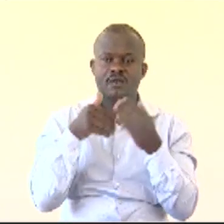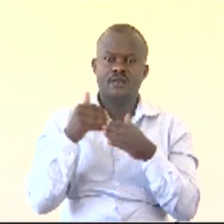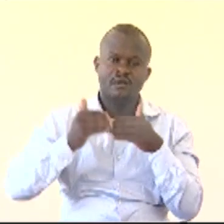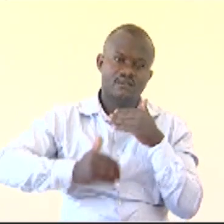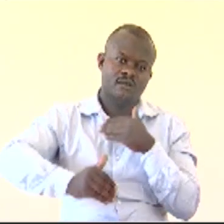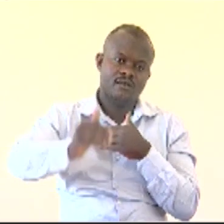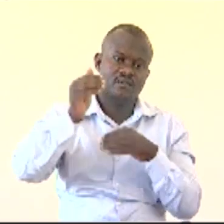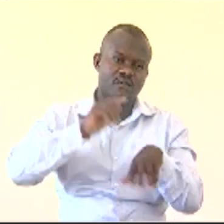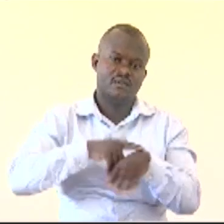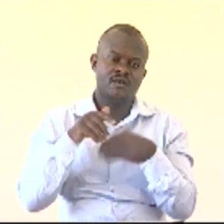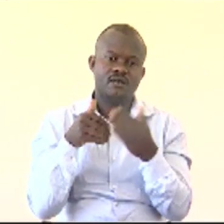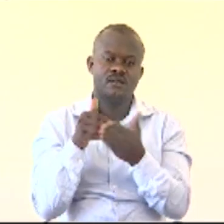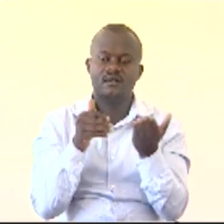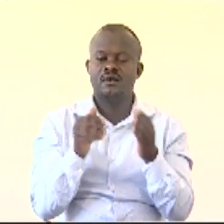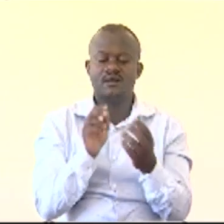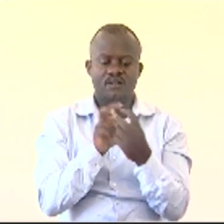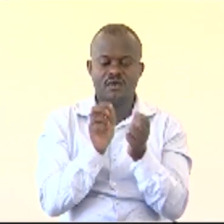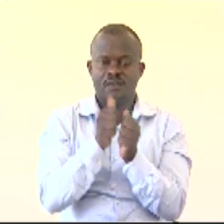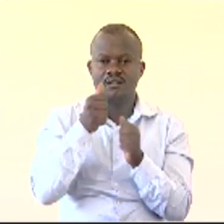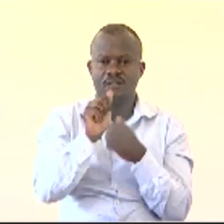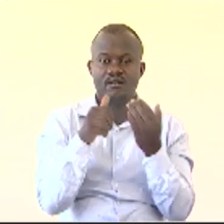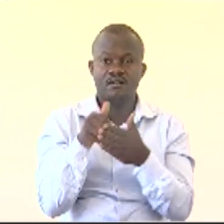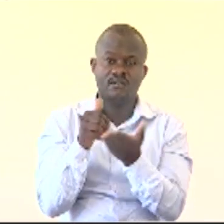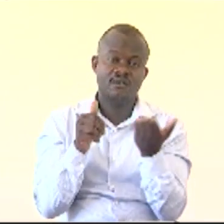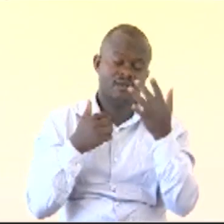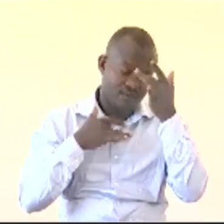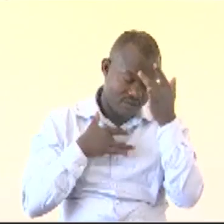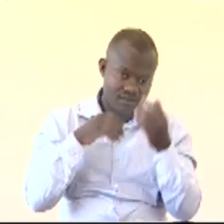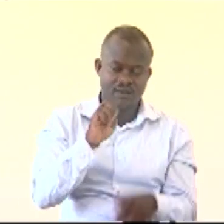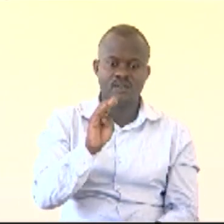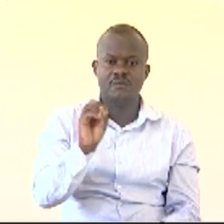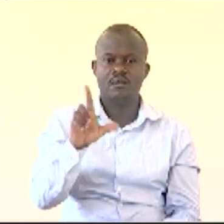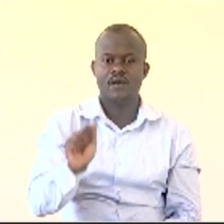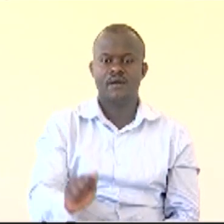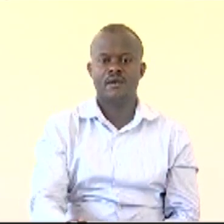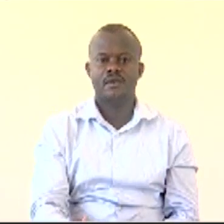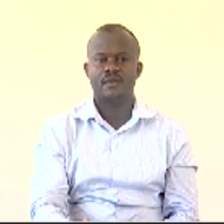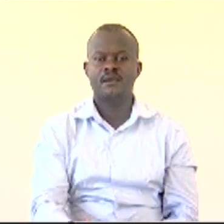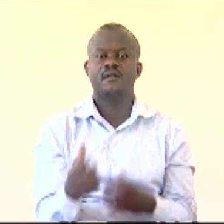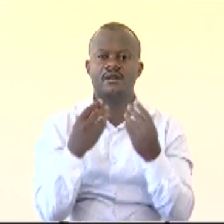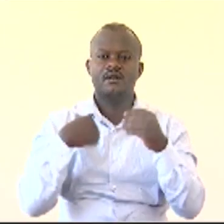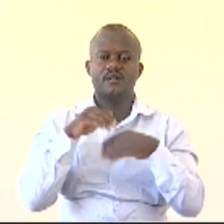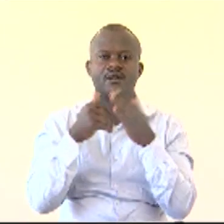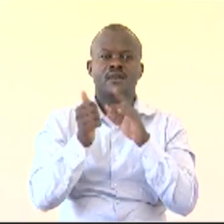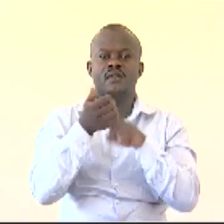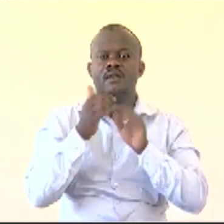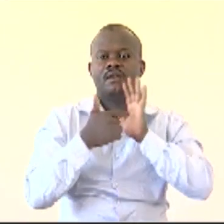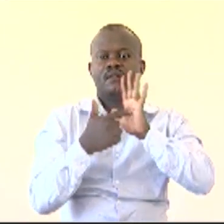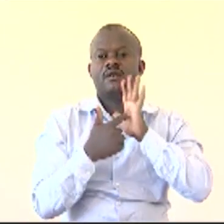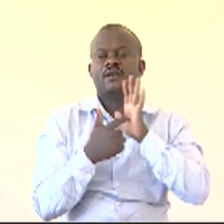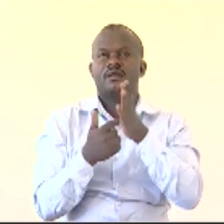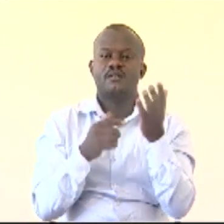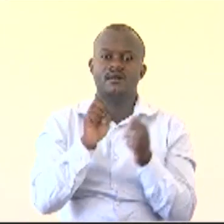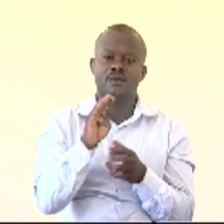once those fluids, you are in contact with them, you are either to be suffering from Ebola. Simply, I can try to mention it very clearly that Ebola